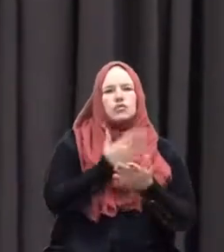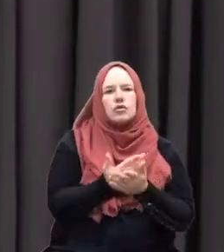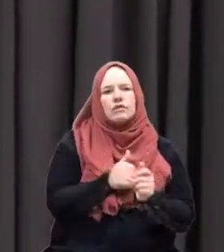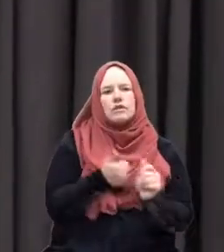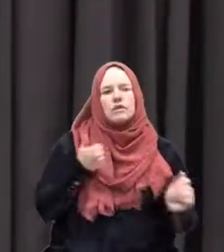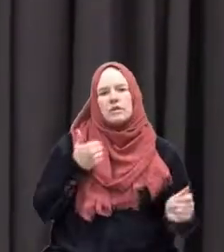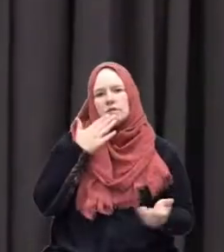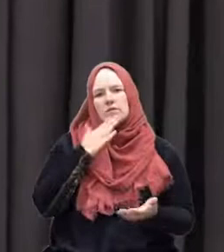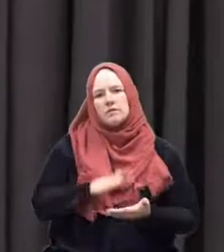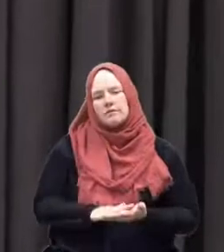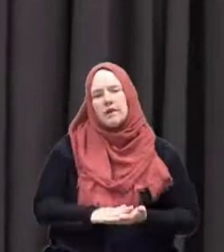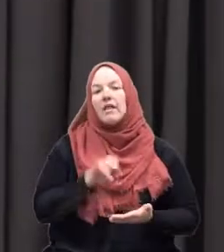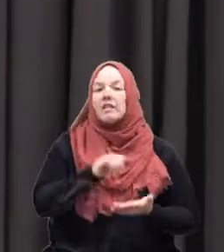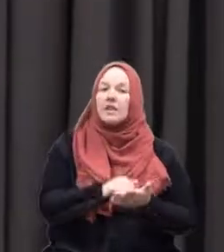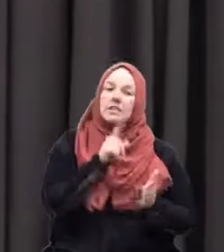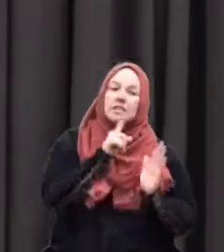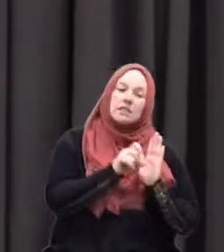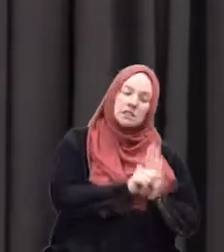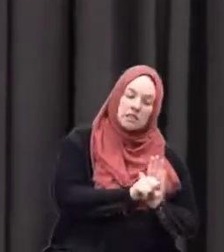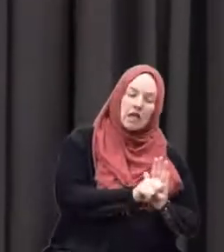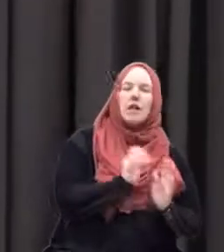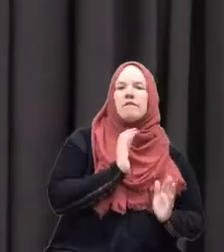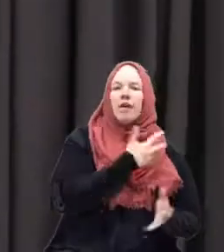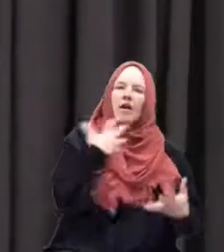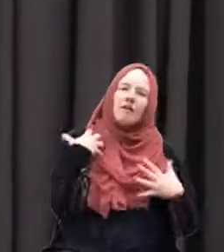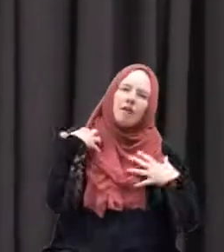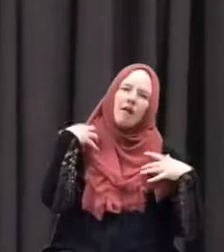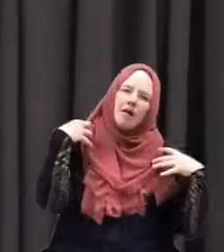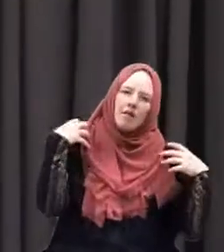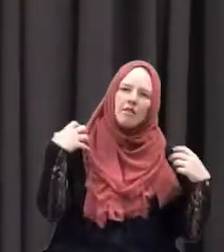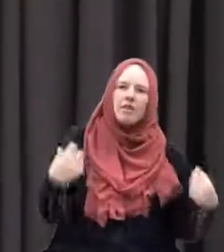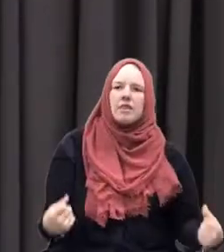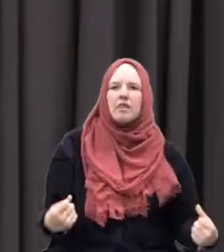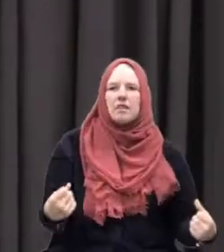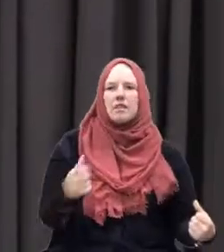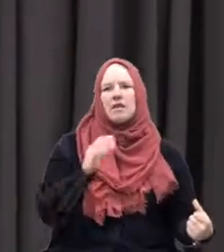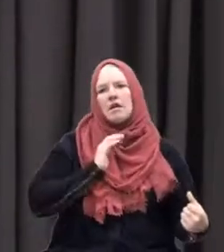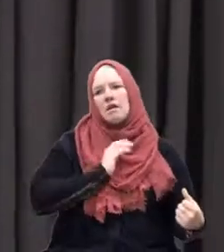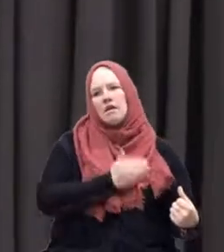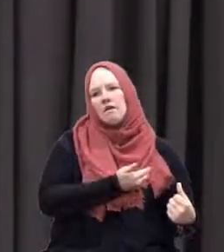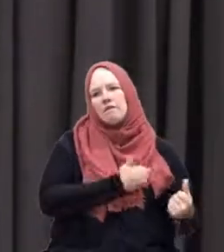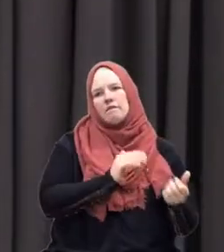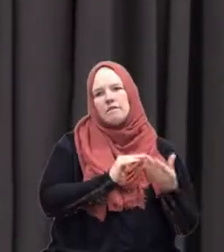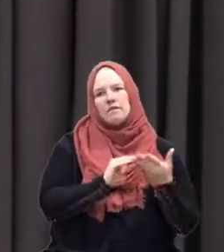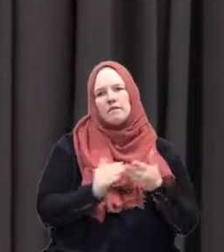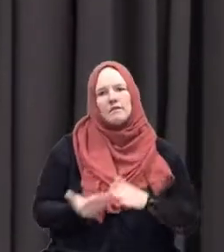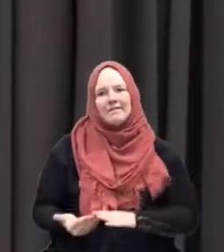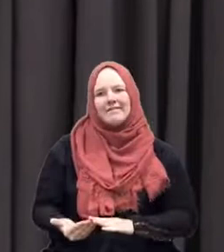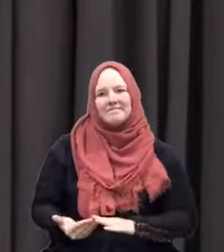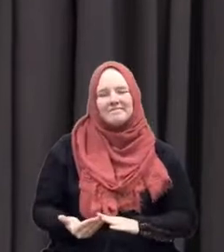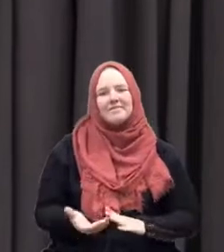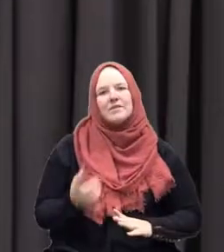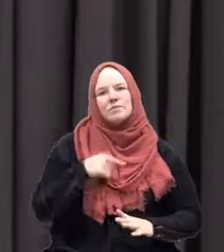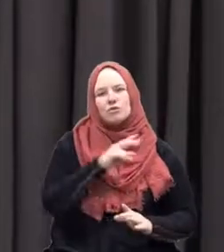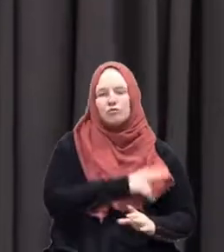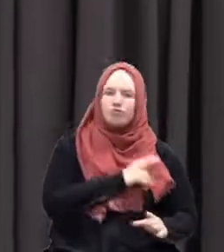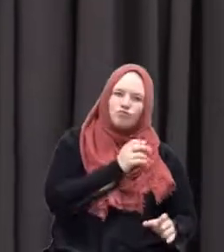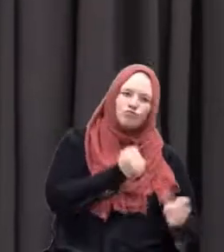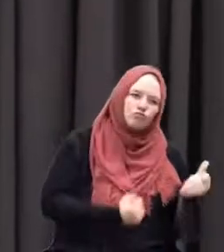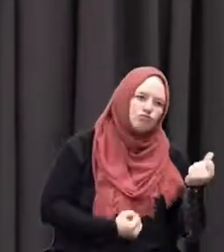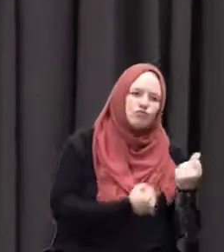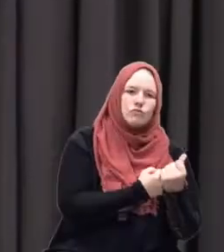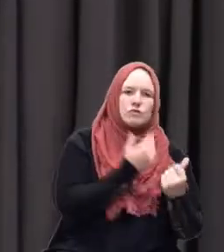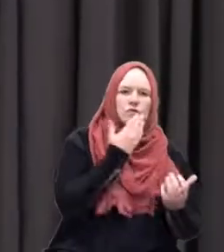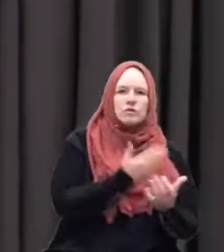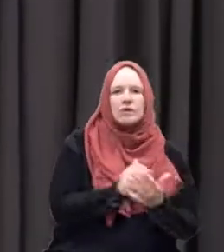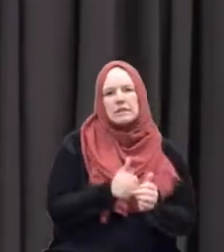good and forbid the evil. This is the sign of our healthy sign for our ummah, that we